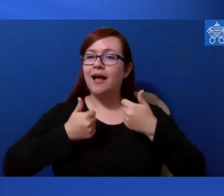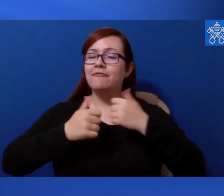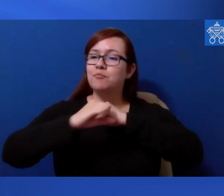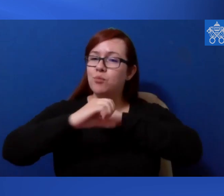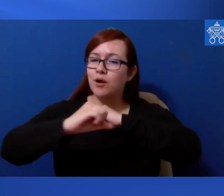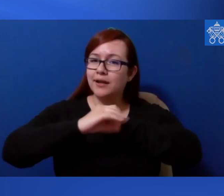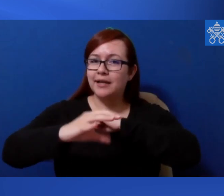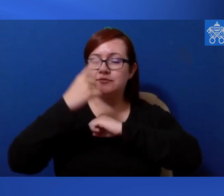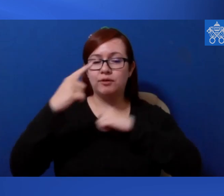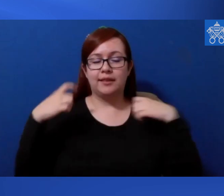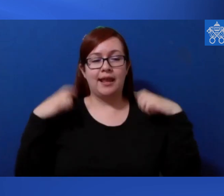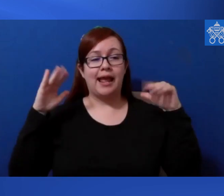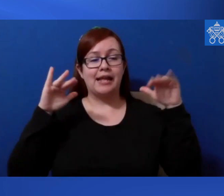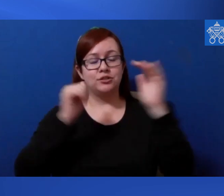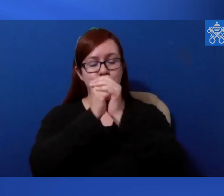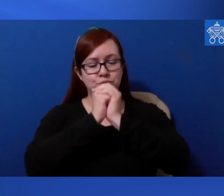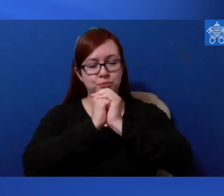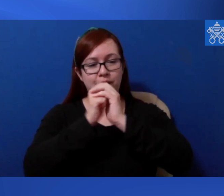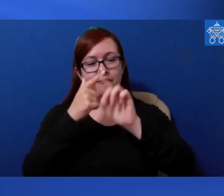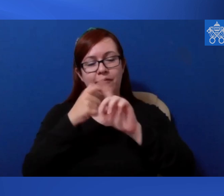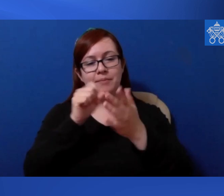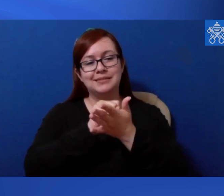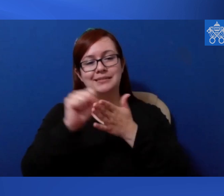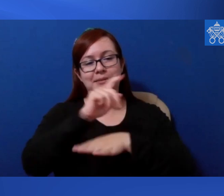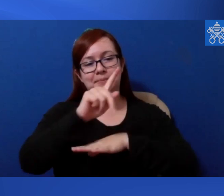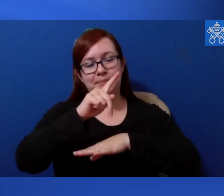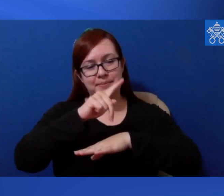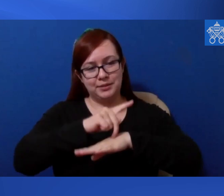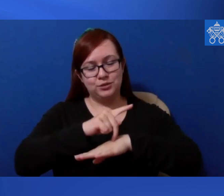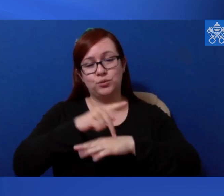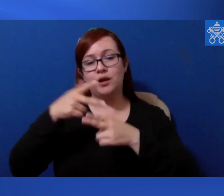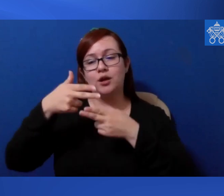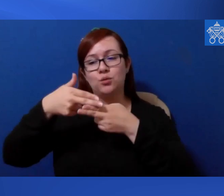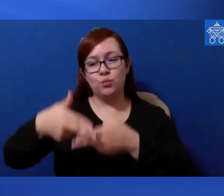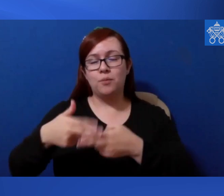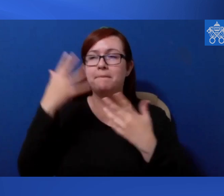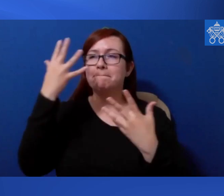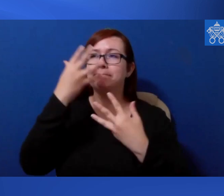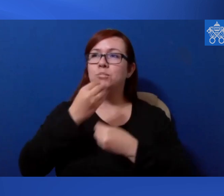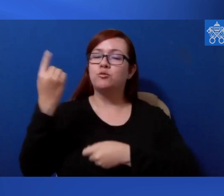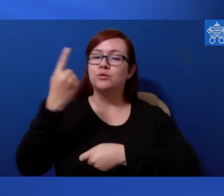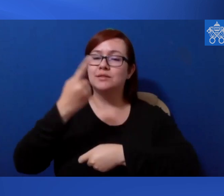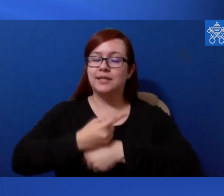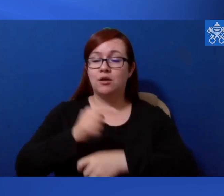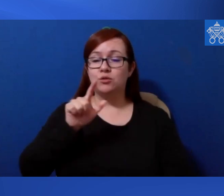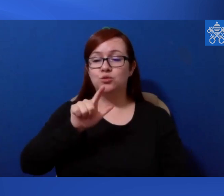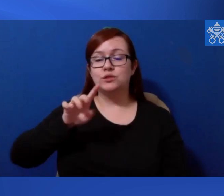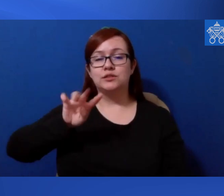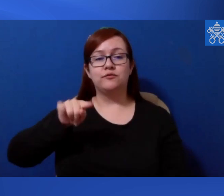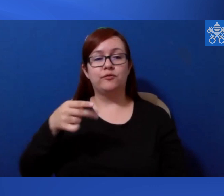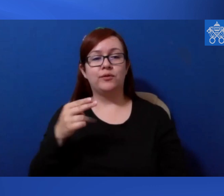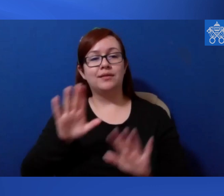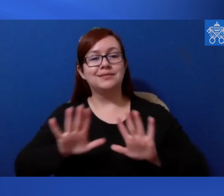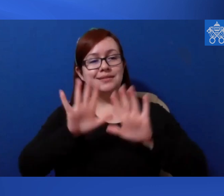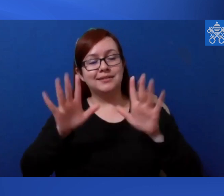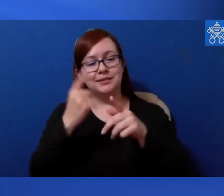Angelus Prayer, coming to you from St. Peter's Square here in Rome, on this beautiful day here in Rome on the 24th Sunday in Ordinary